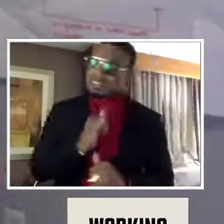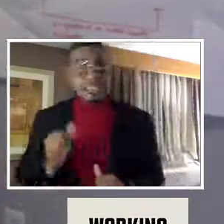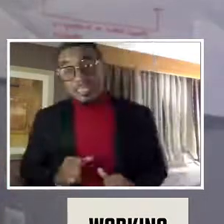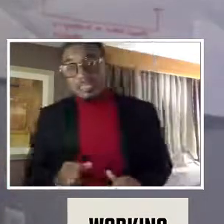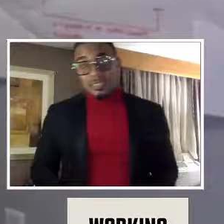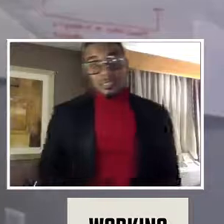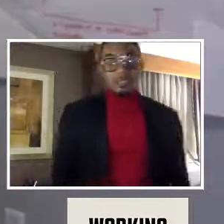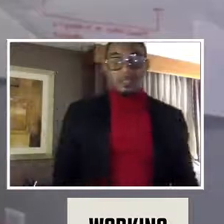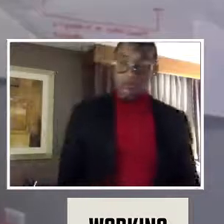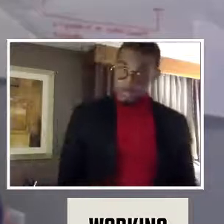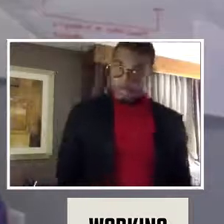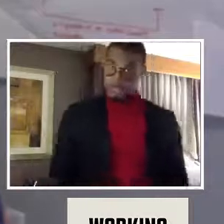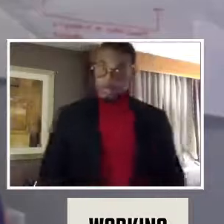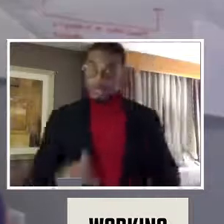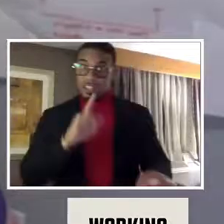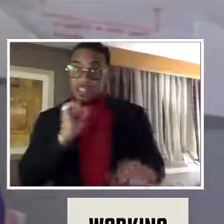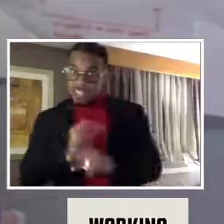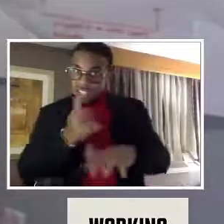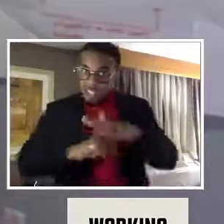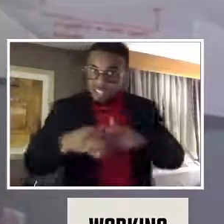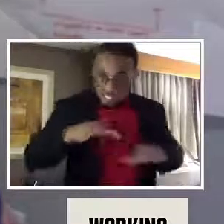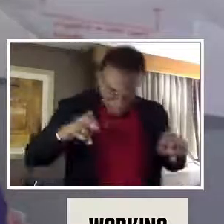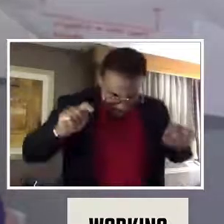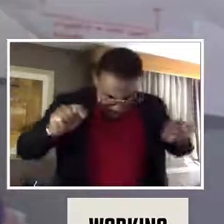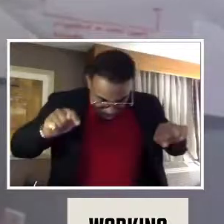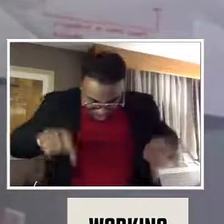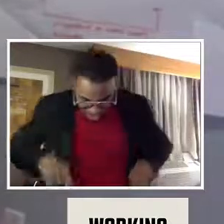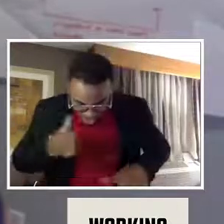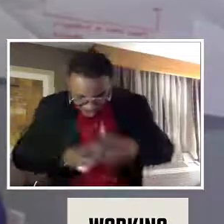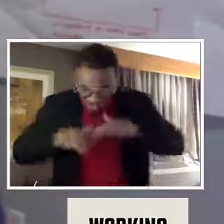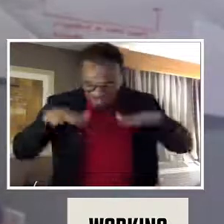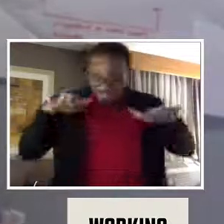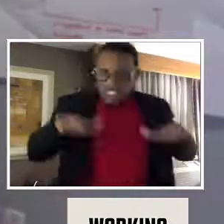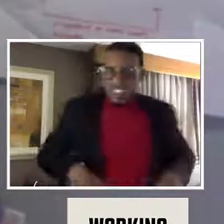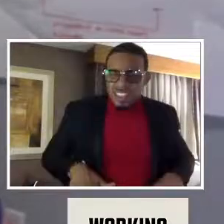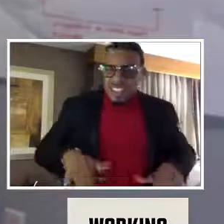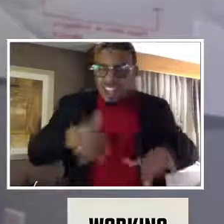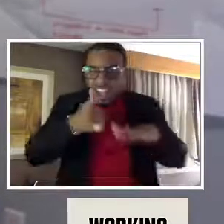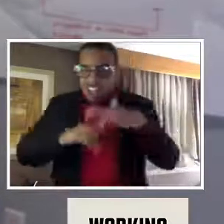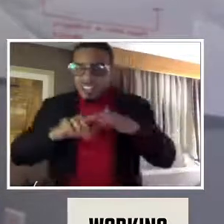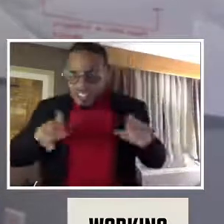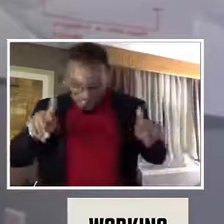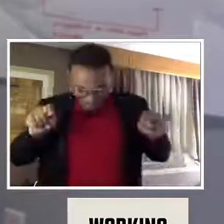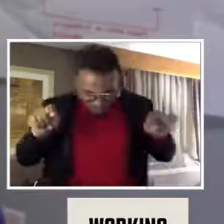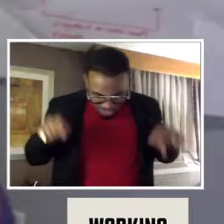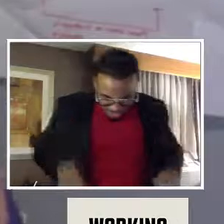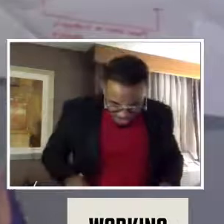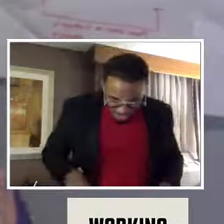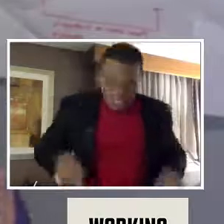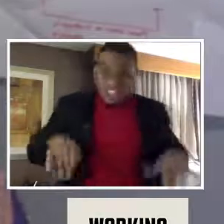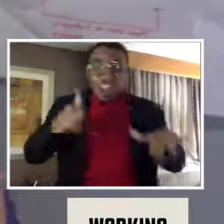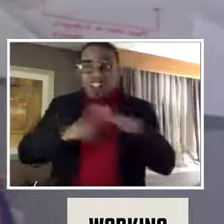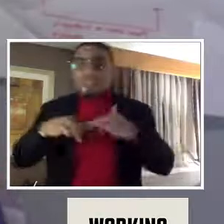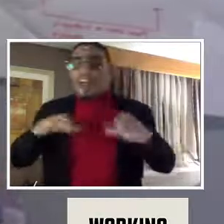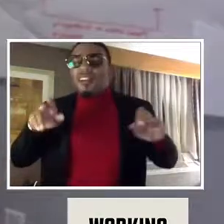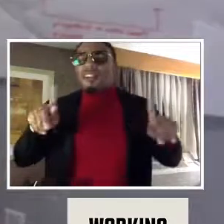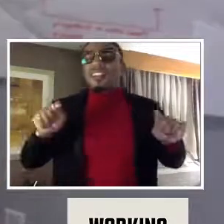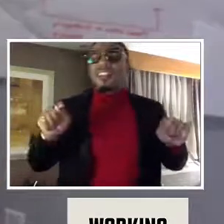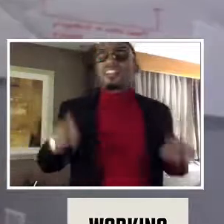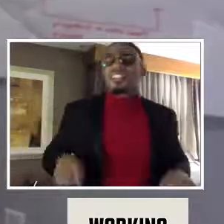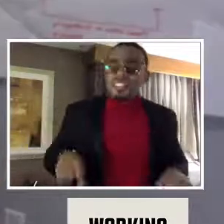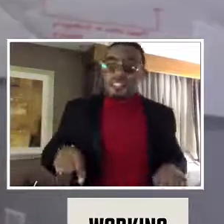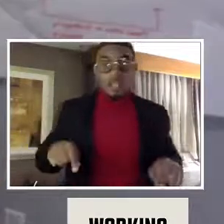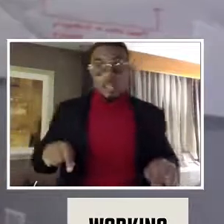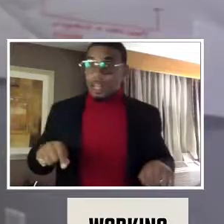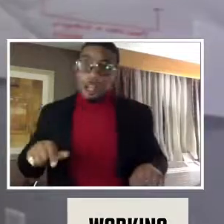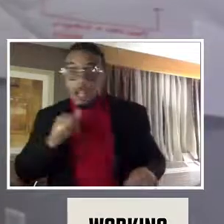back. And it's under my feet, under my feet, under my feet, under my feet.